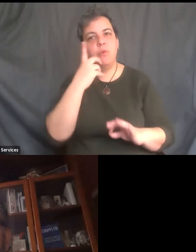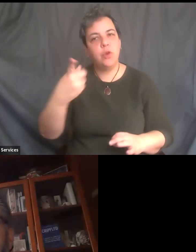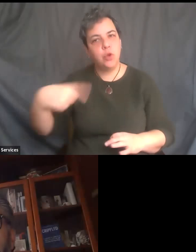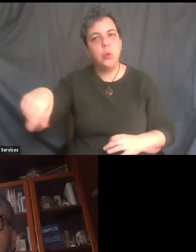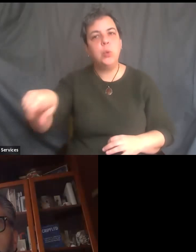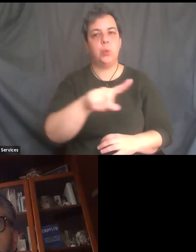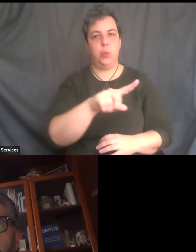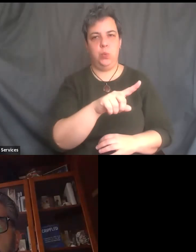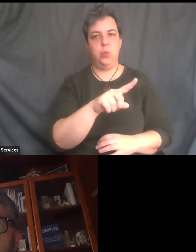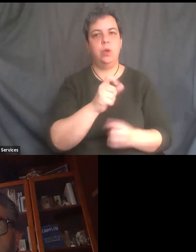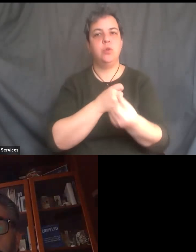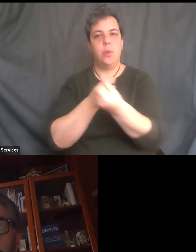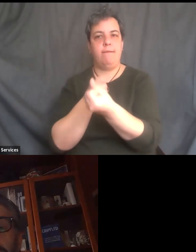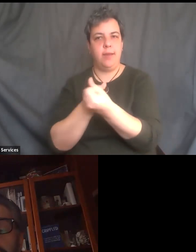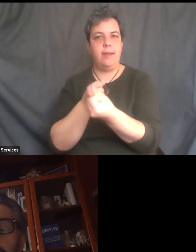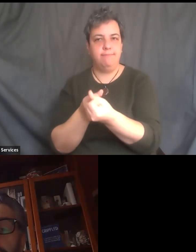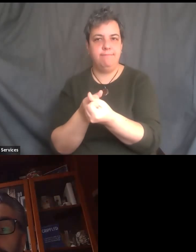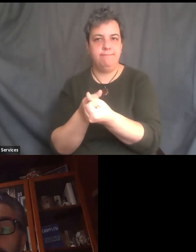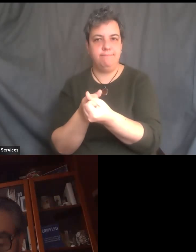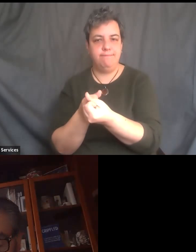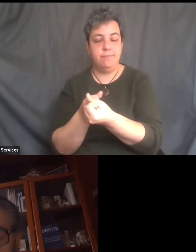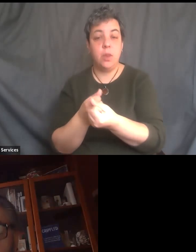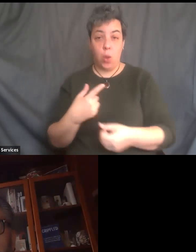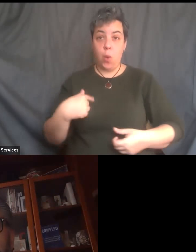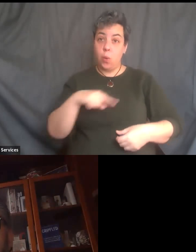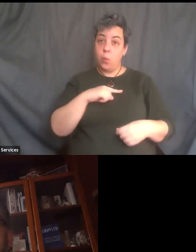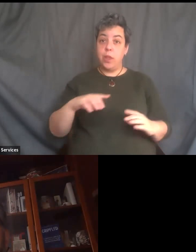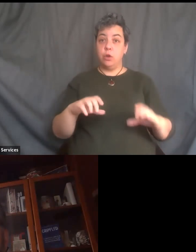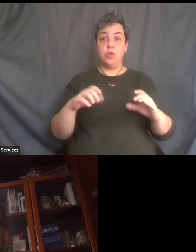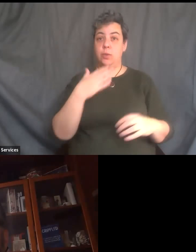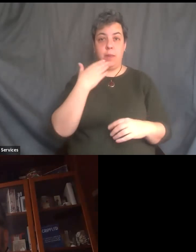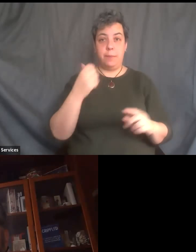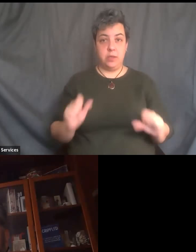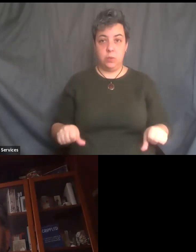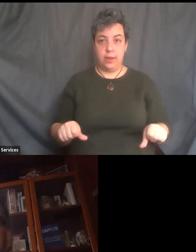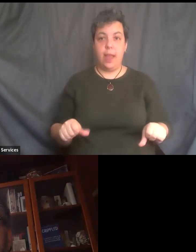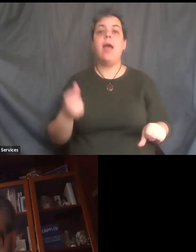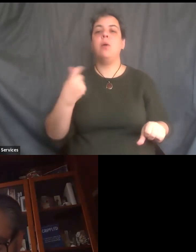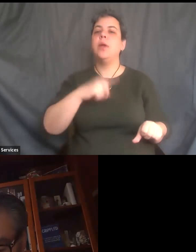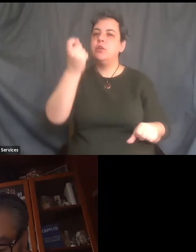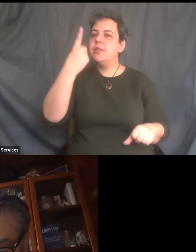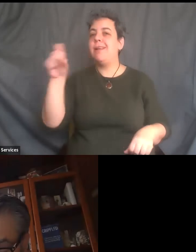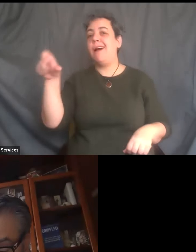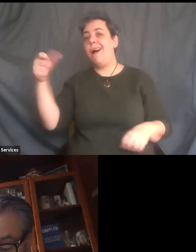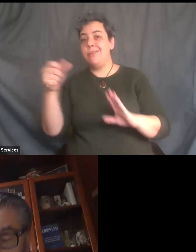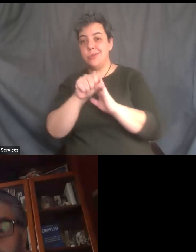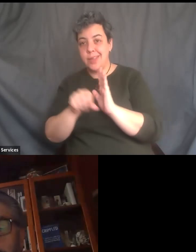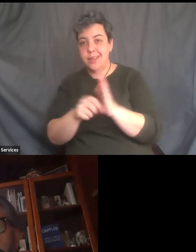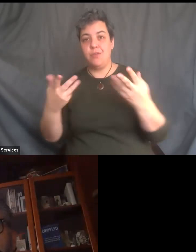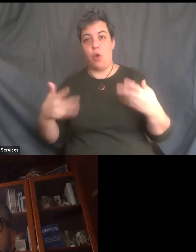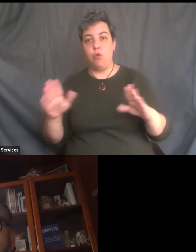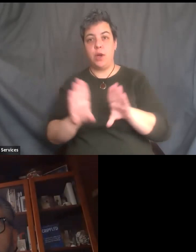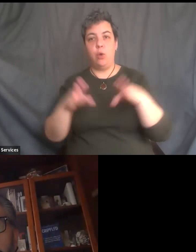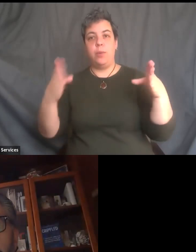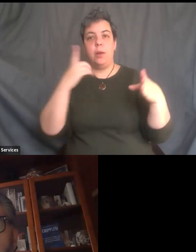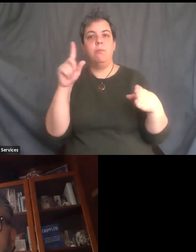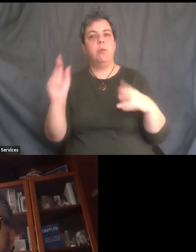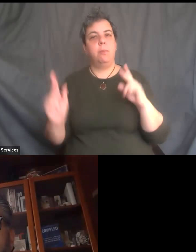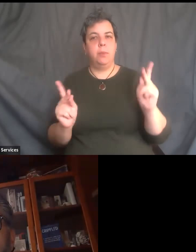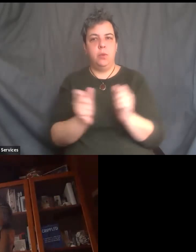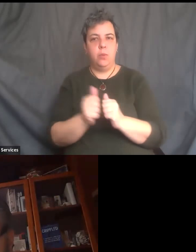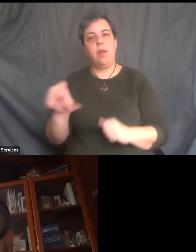share in the city. We understand that other states have opened it up to people with disabilities. We're concerned just as much as you are